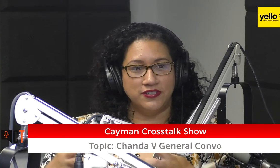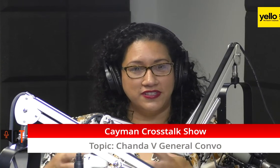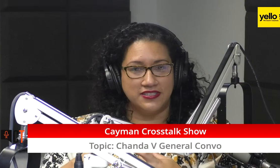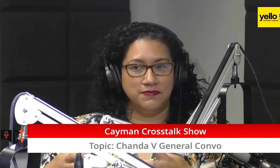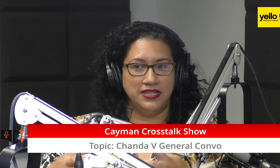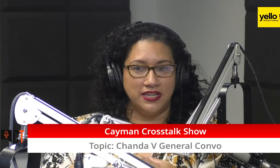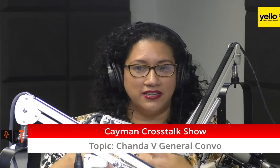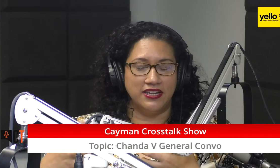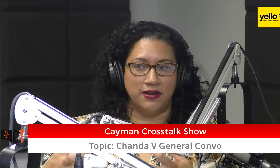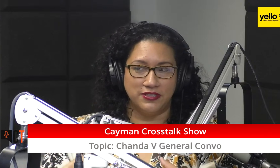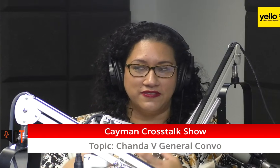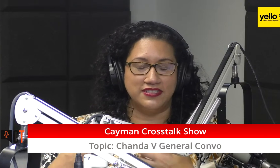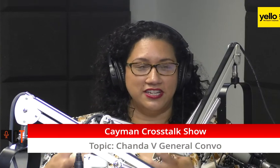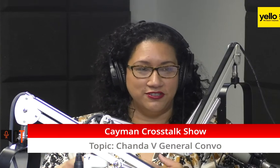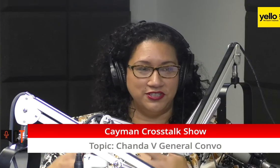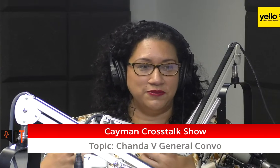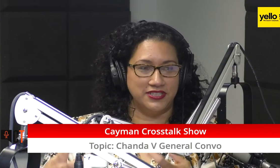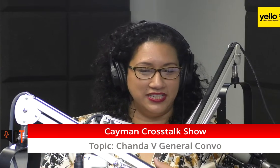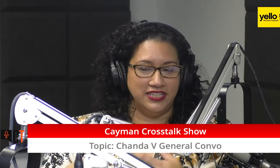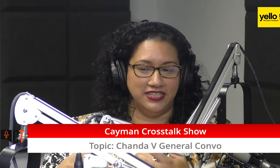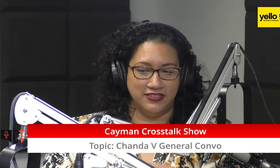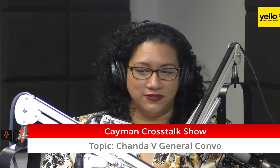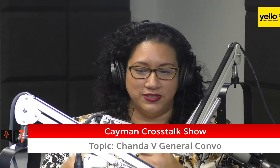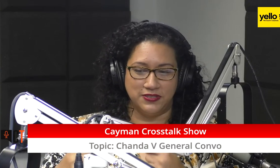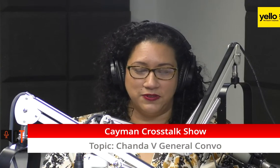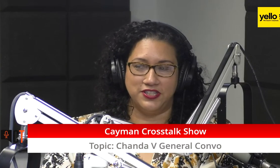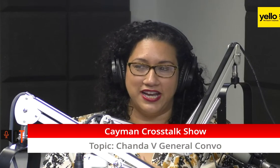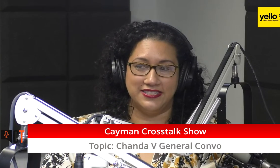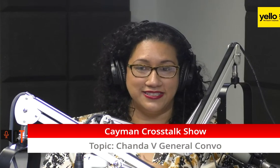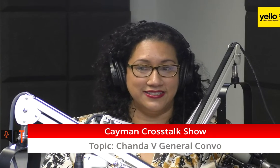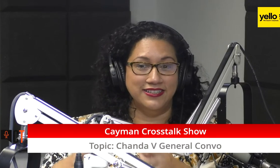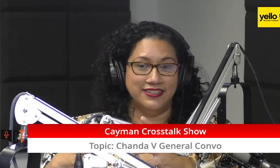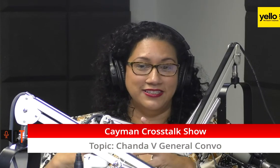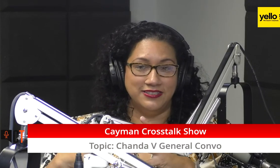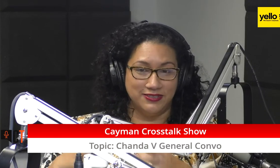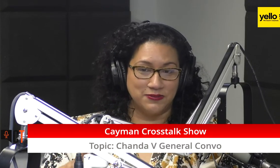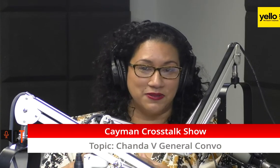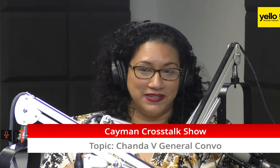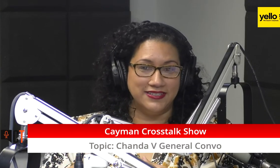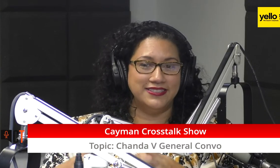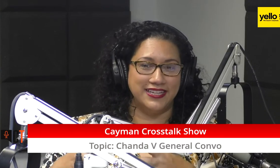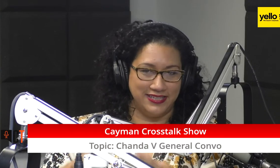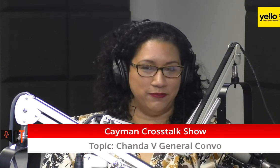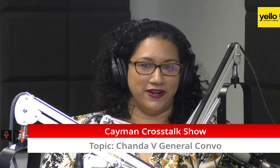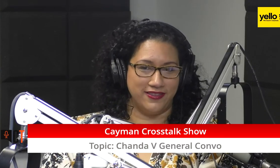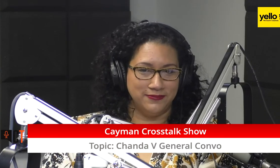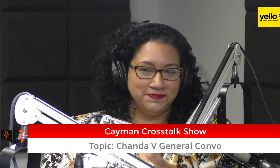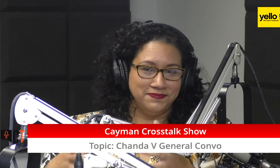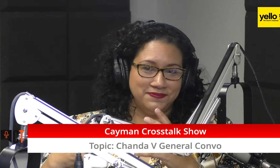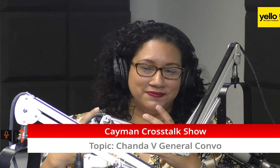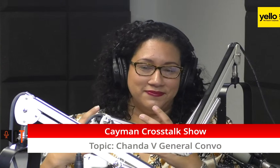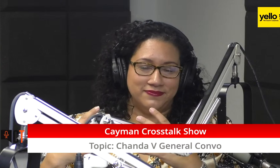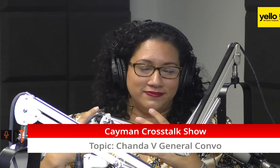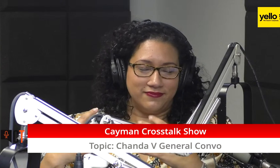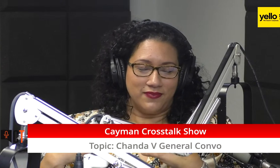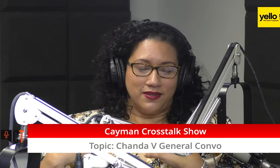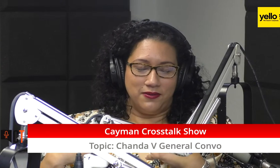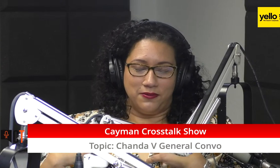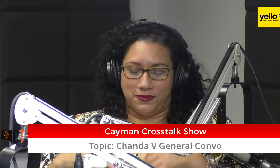careful how much of this media and how much of this energy we're taking in. So I just want you guys to do this with me. Take a deep breath.